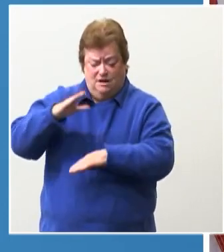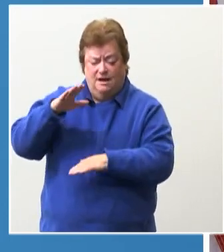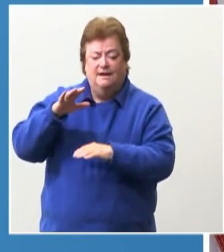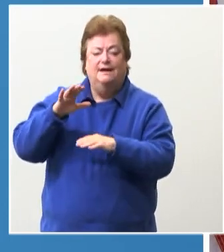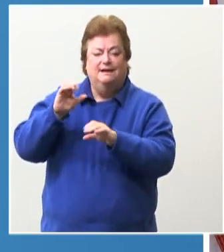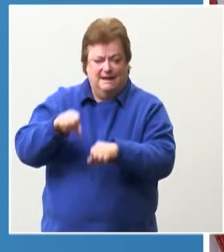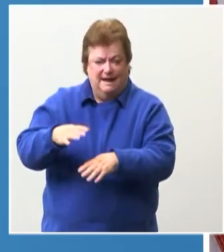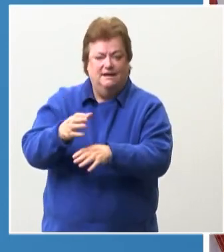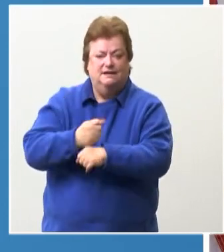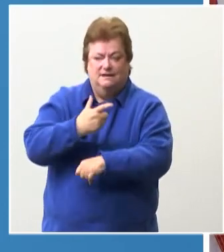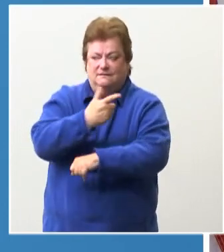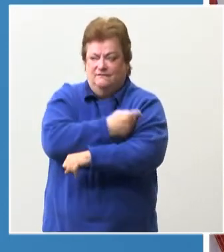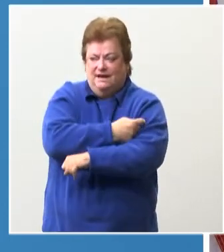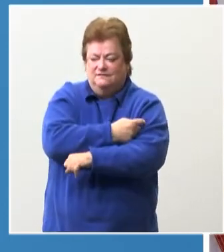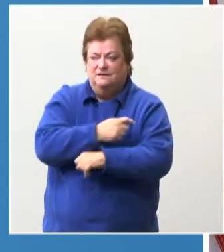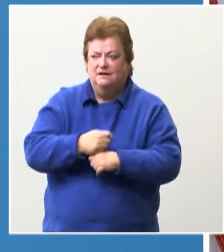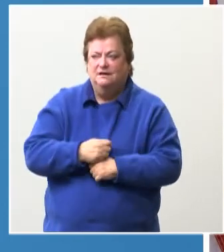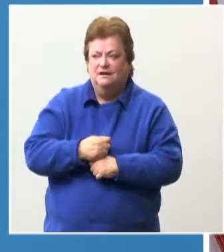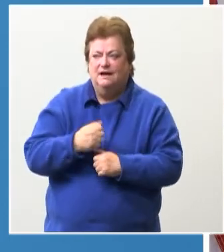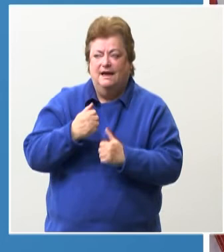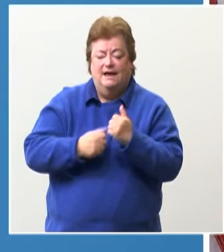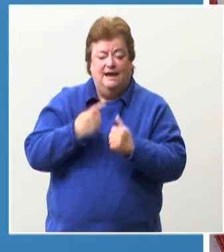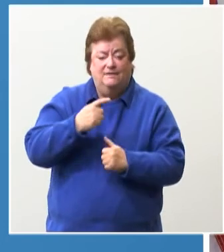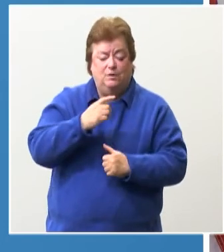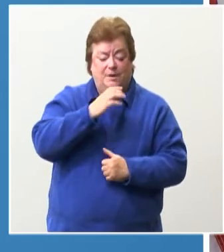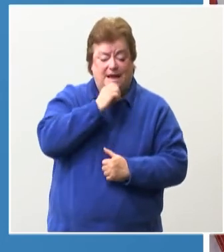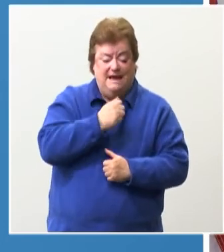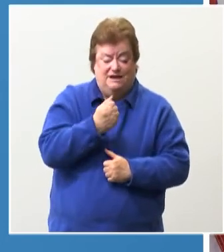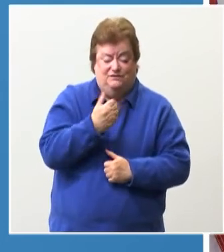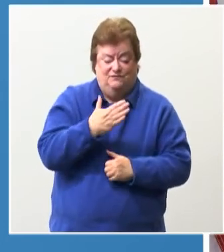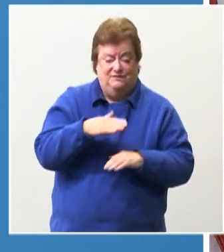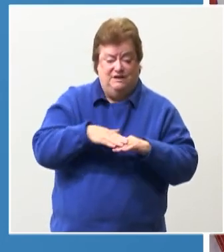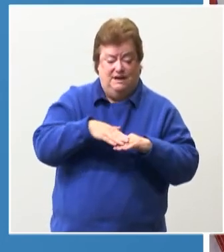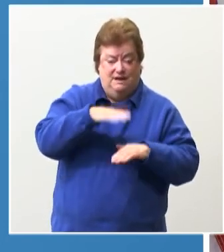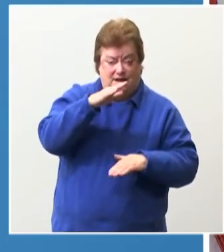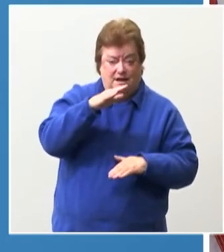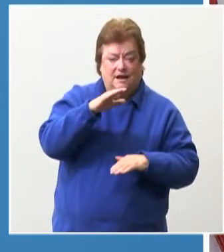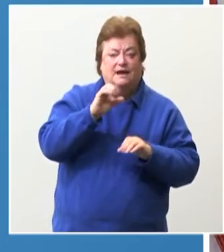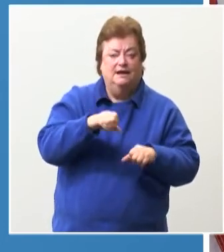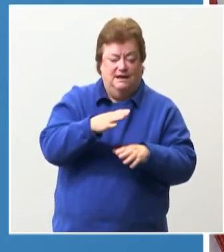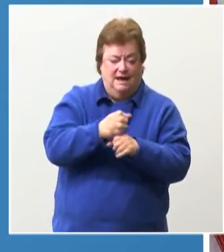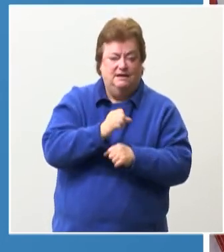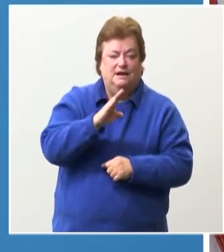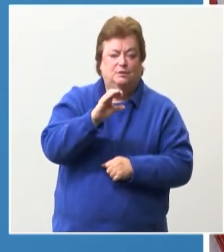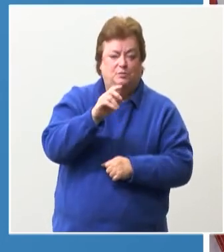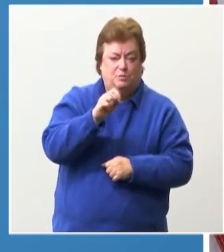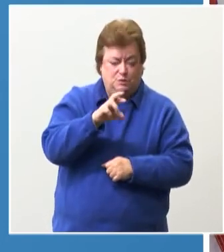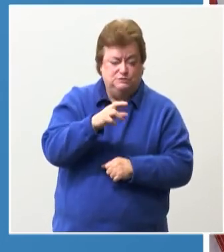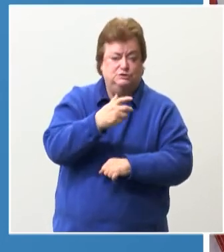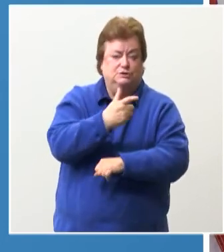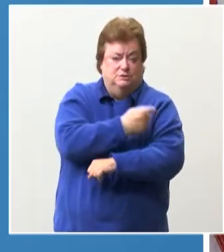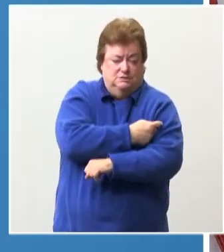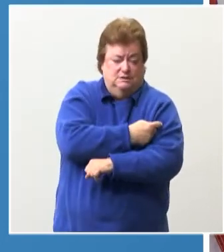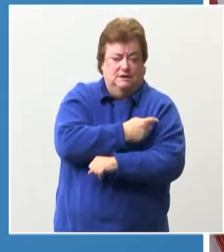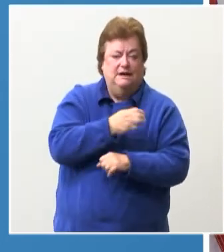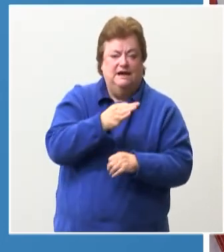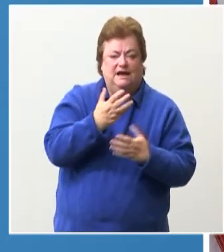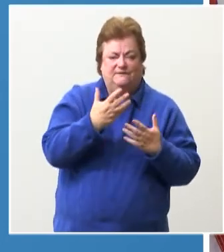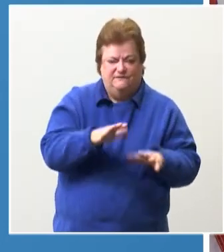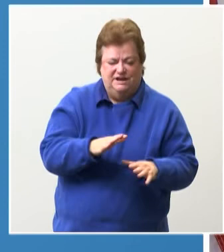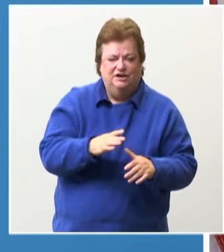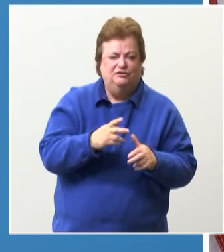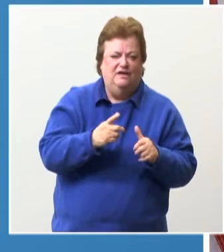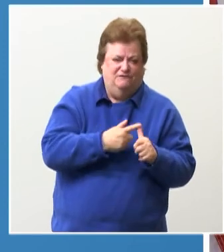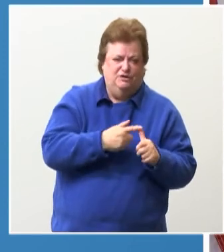against COVID-19. Everyone 16 years older and up can get a booster dose if they completed their